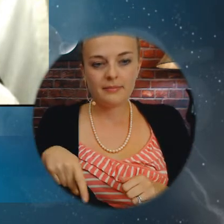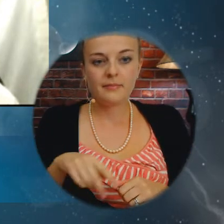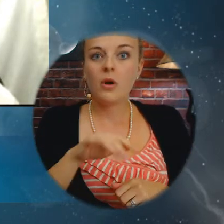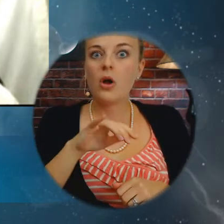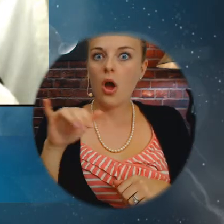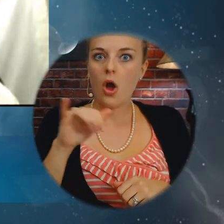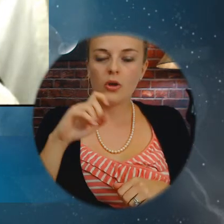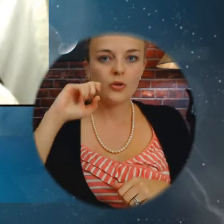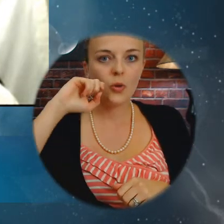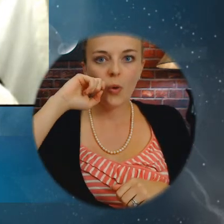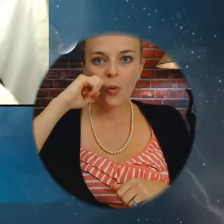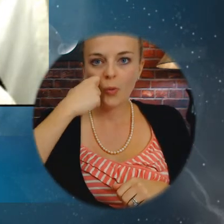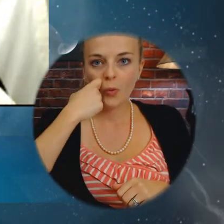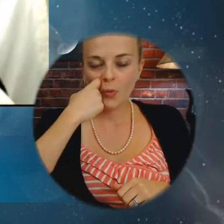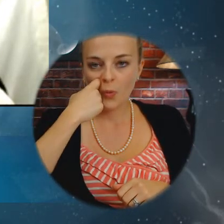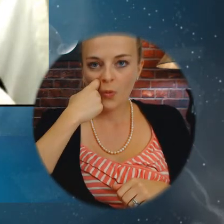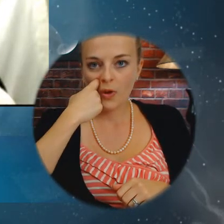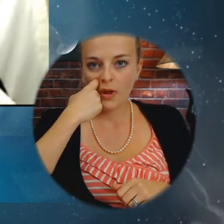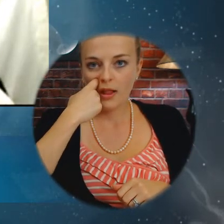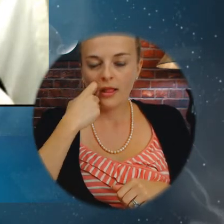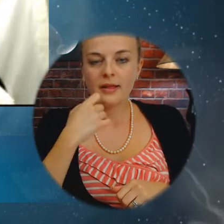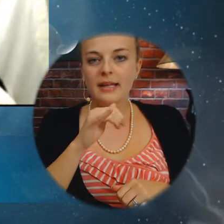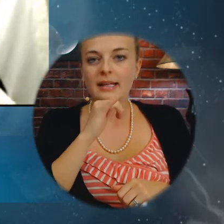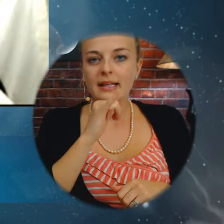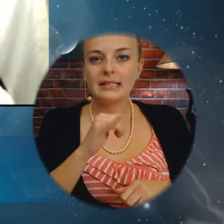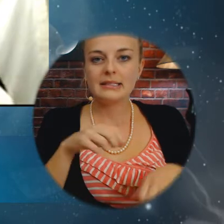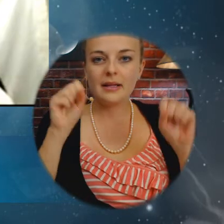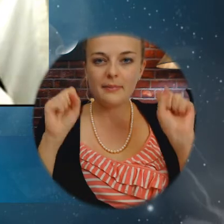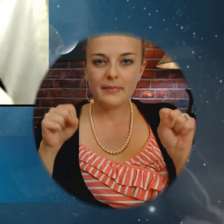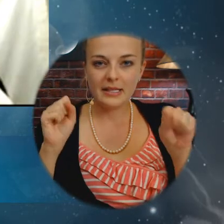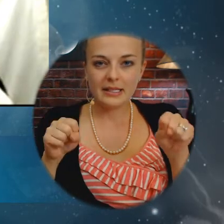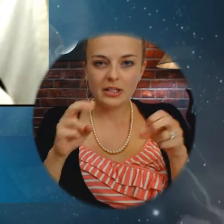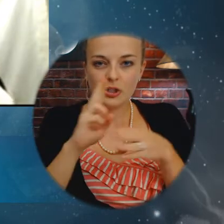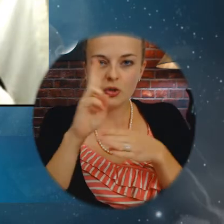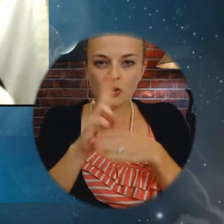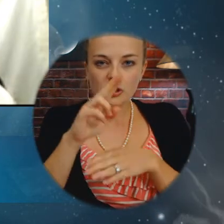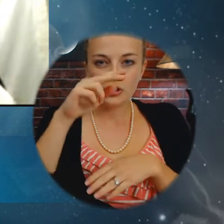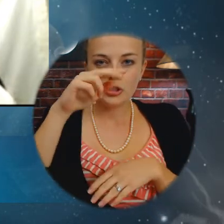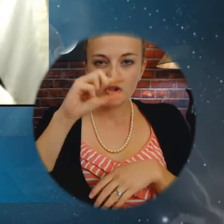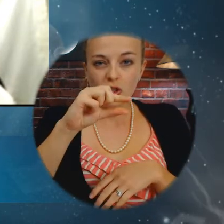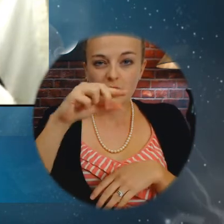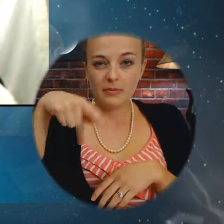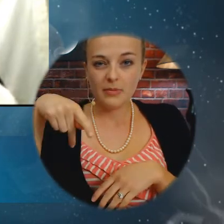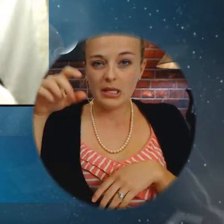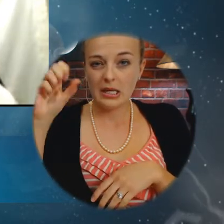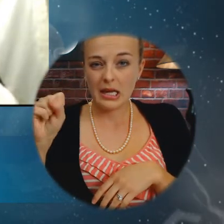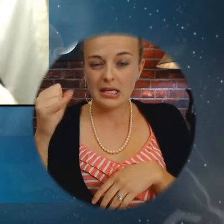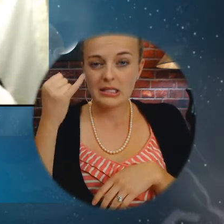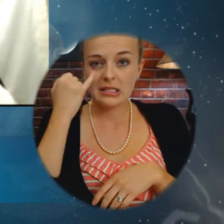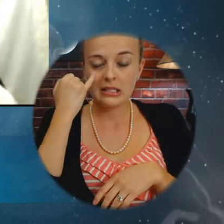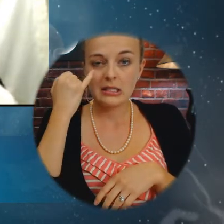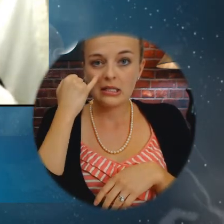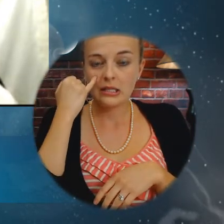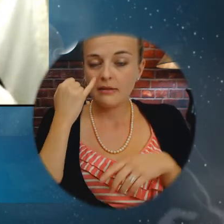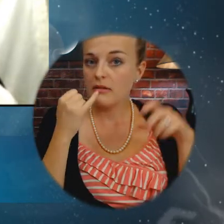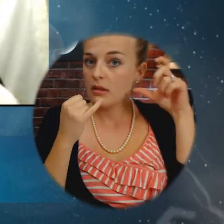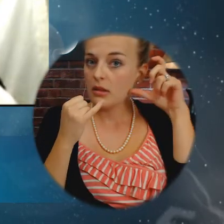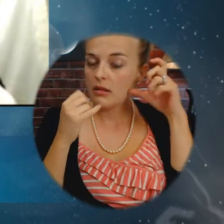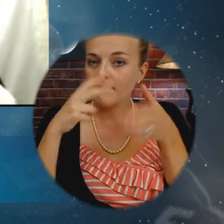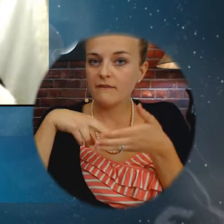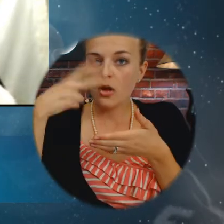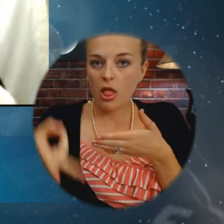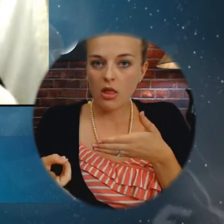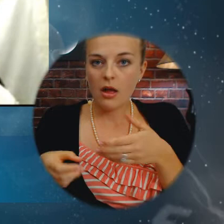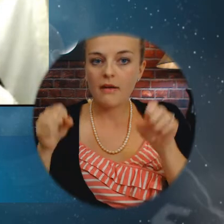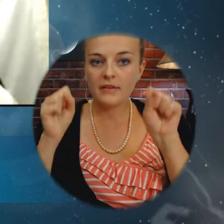I can actually save a place. So if there's a location that I like to go to, you know, we have a lot of people, instance, veterans, for instance, maybe they